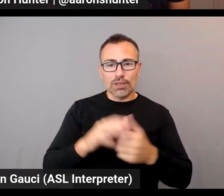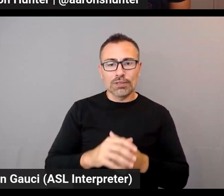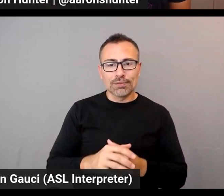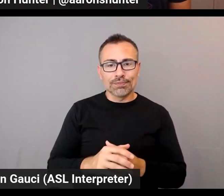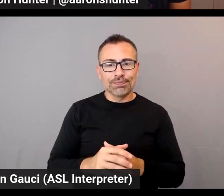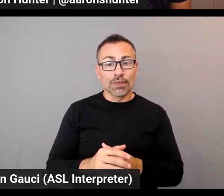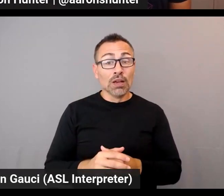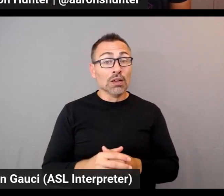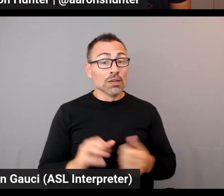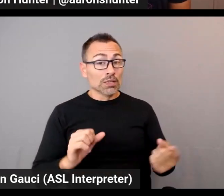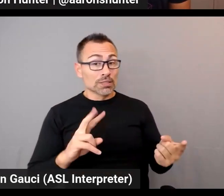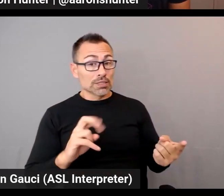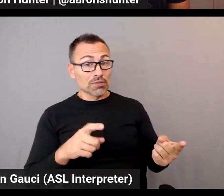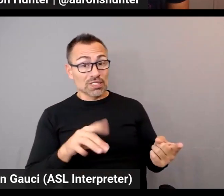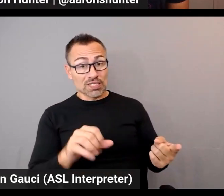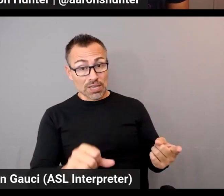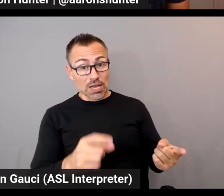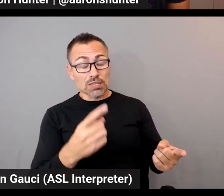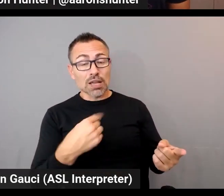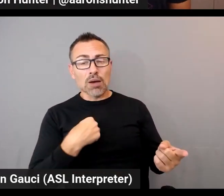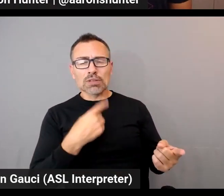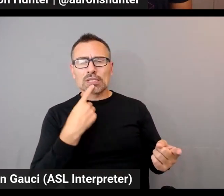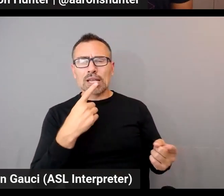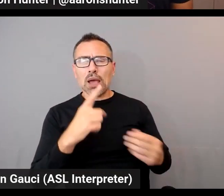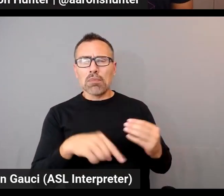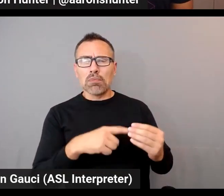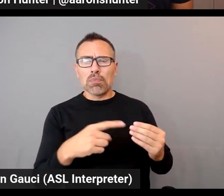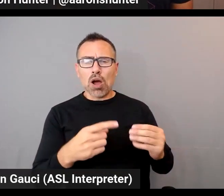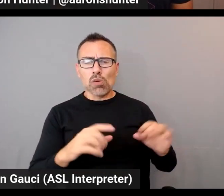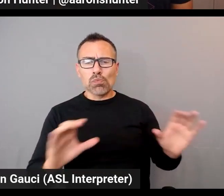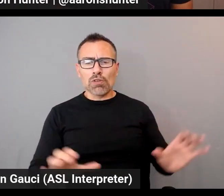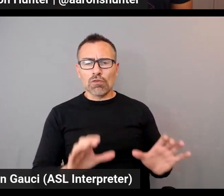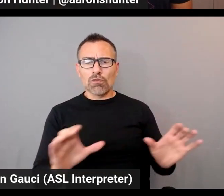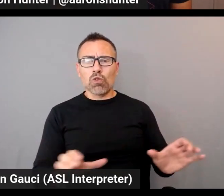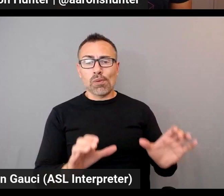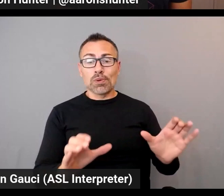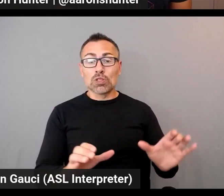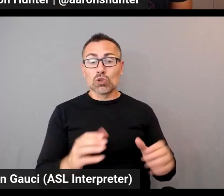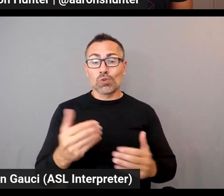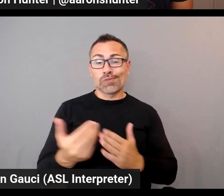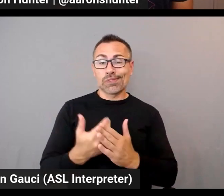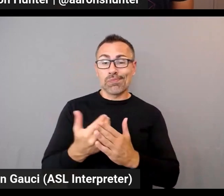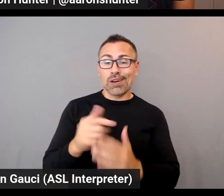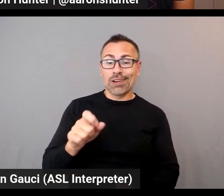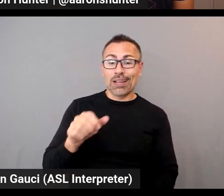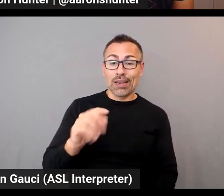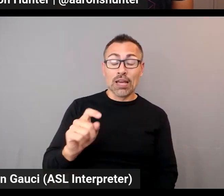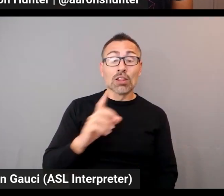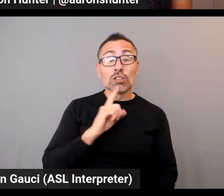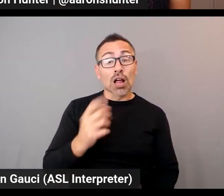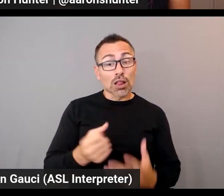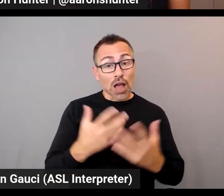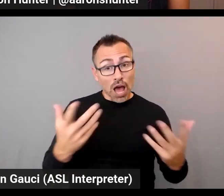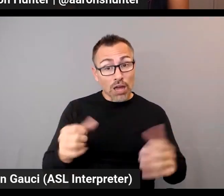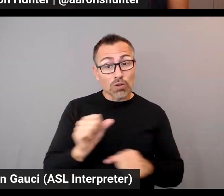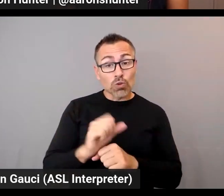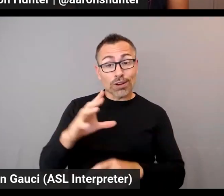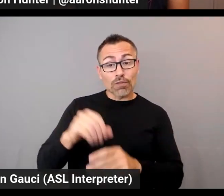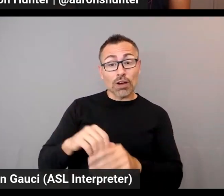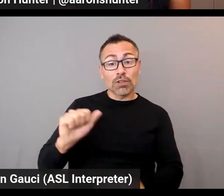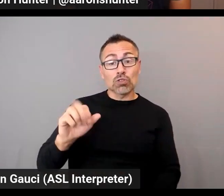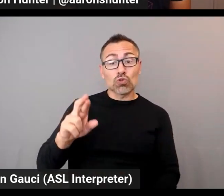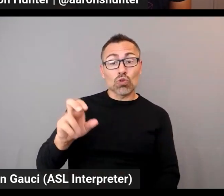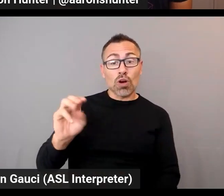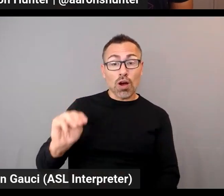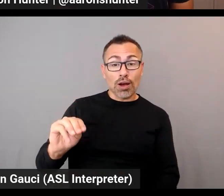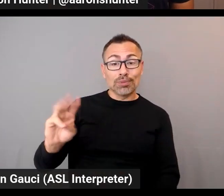about performance, with modern .NET versions, there's been a lot of work put into like ARM64. Yes. Right. But to take advantage of